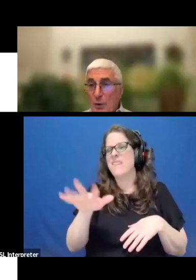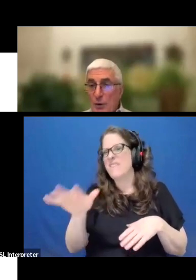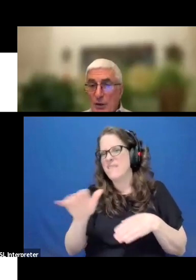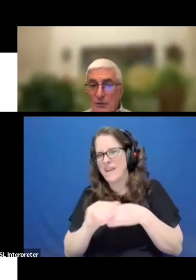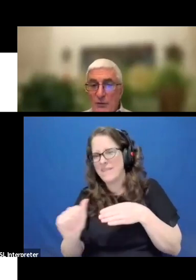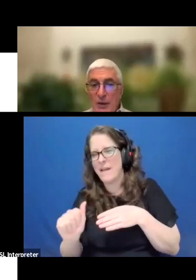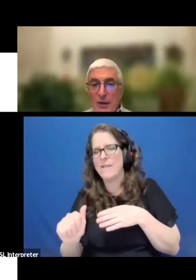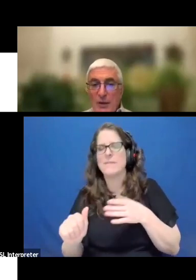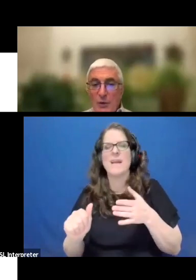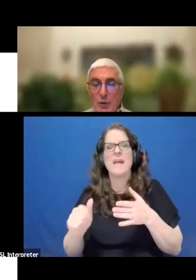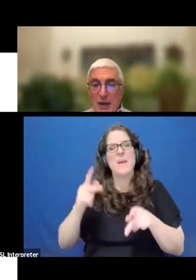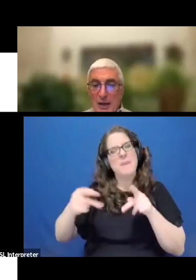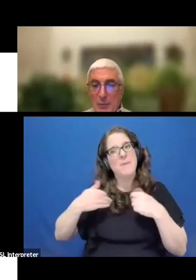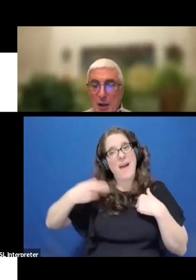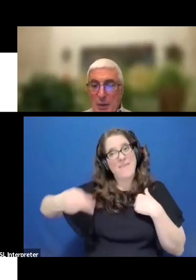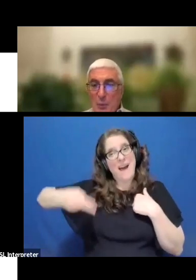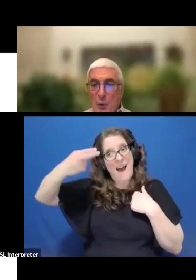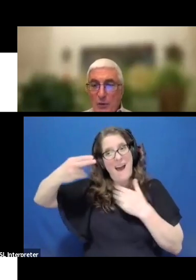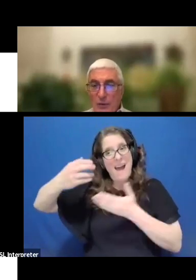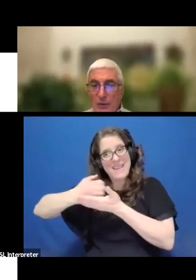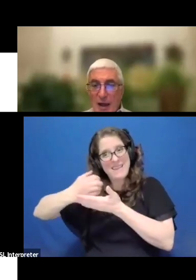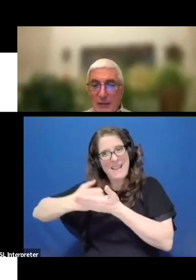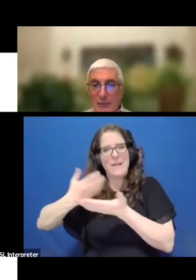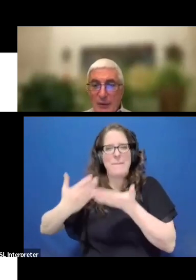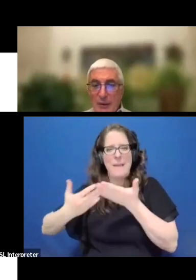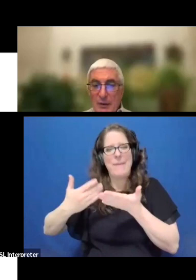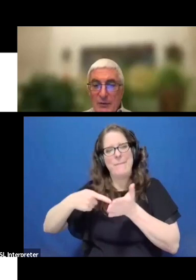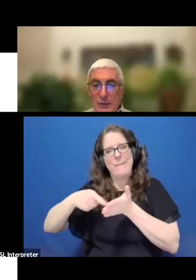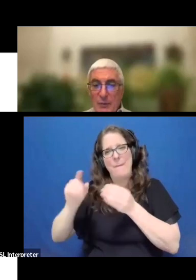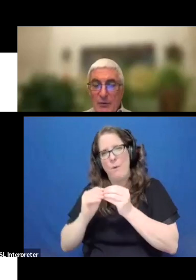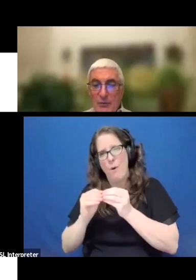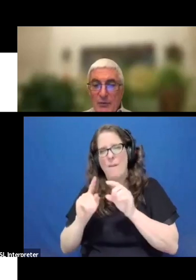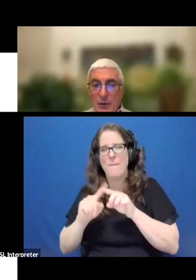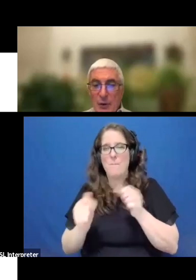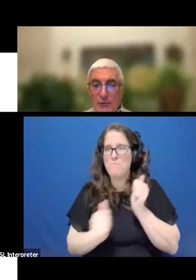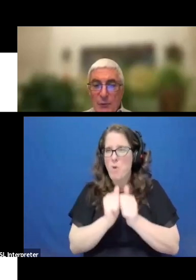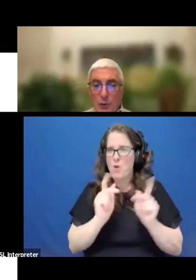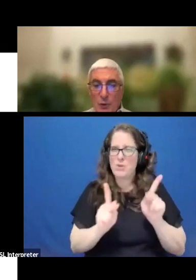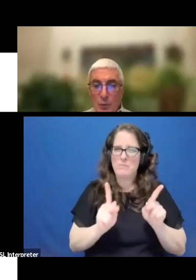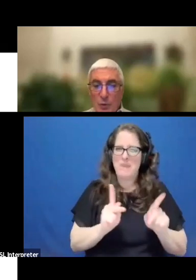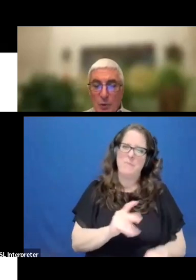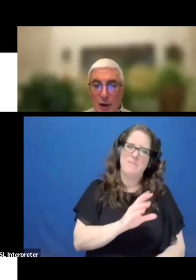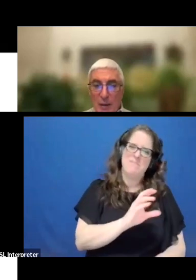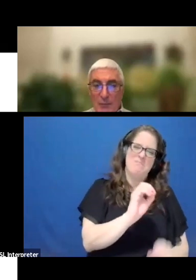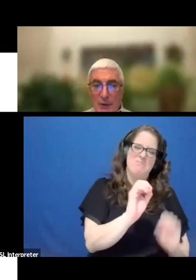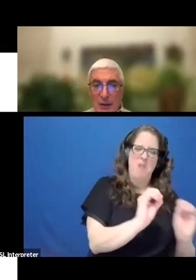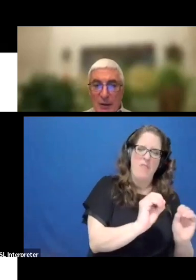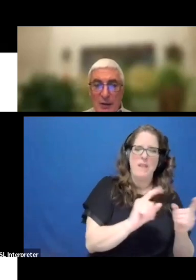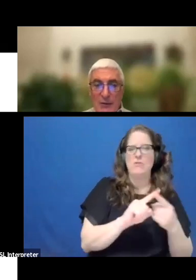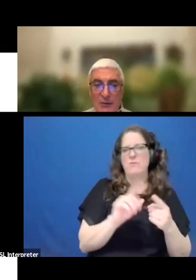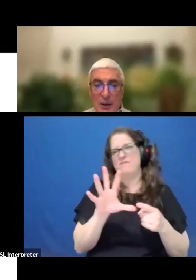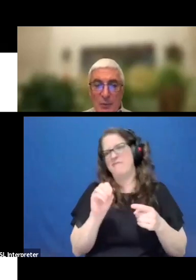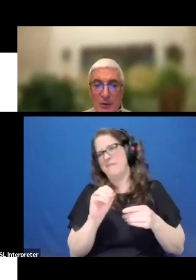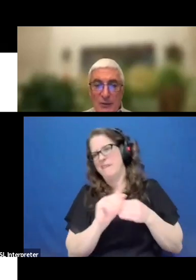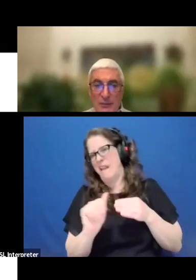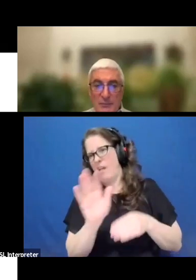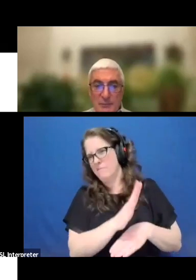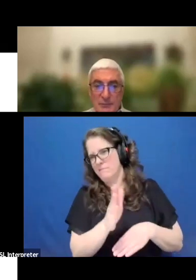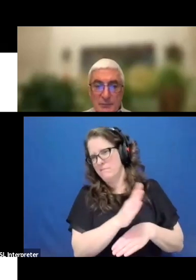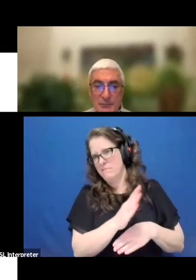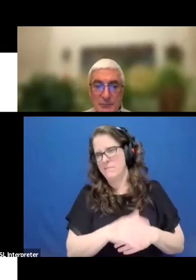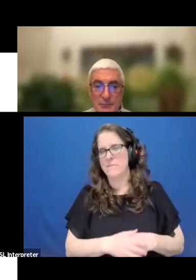high earnings who pay any more than that. So it's a very affordable program. Next slide,